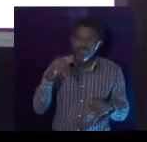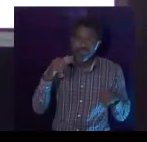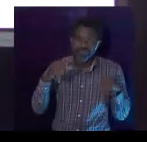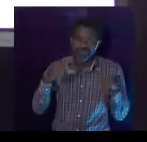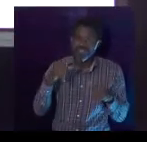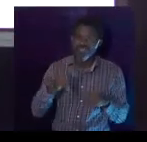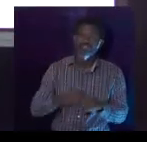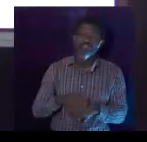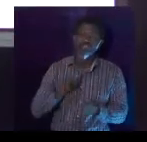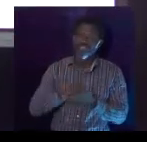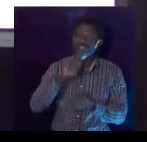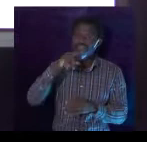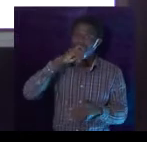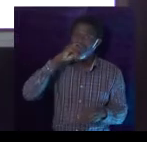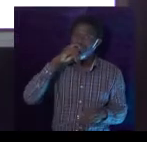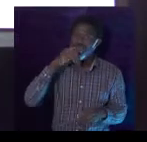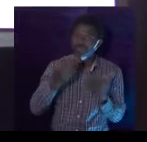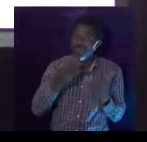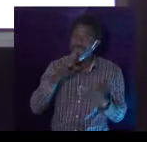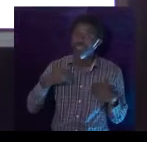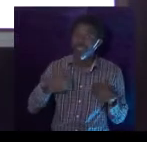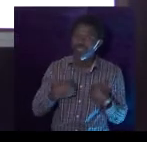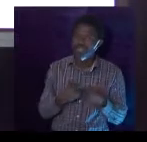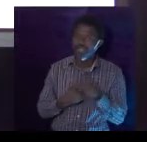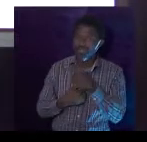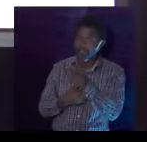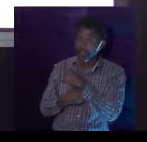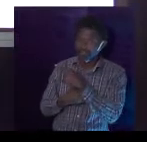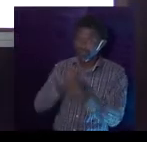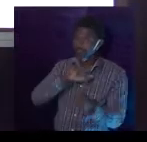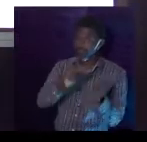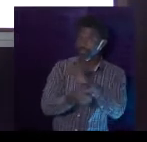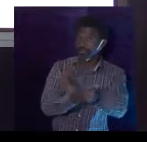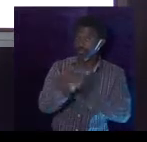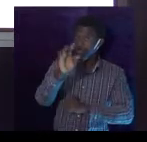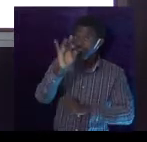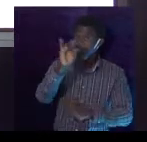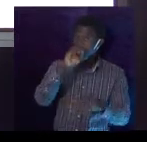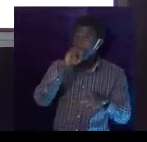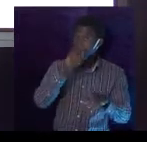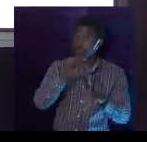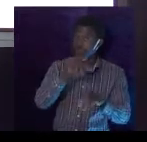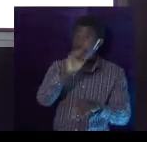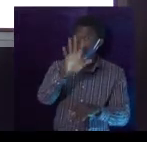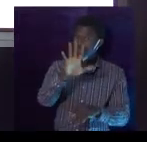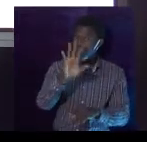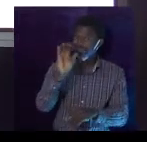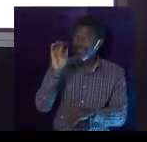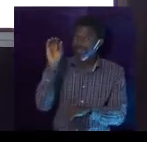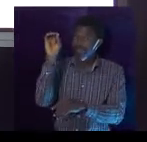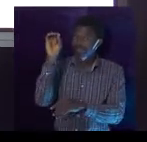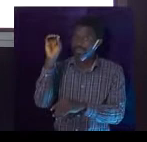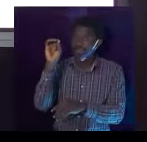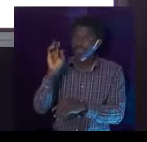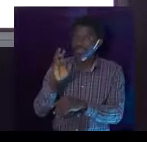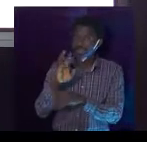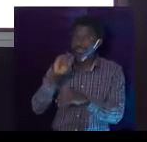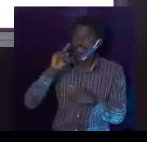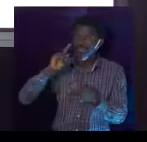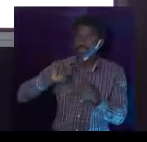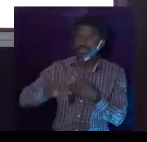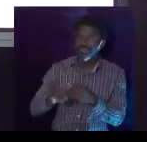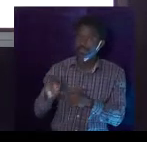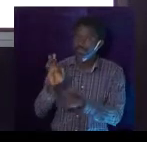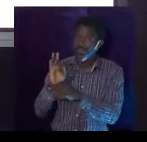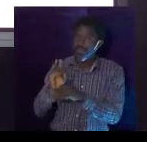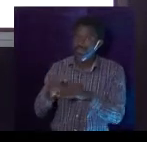any gray areas that you might have. We're to convert 8.5 degrees Celsius to the Fahrenheit scale.